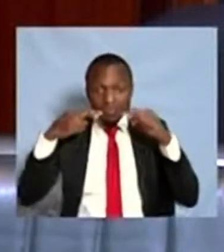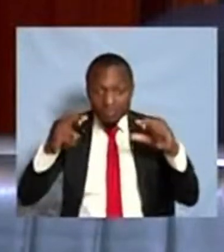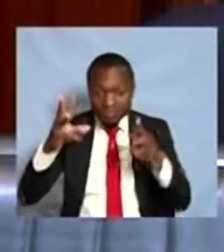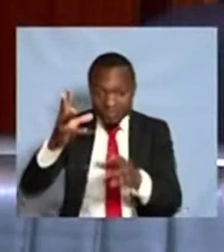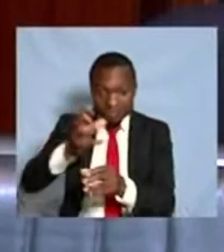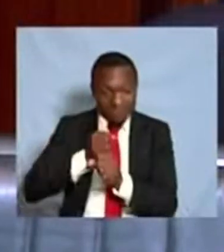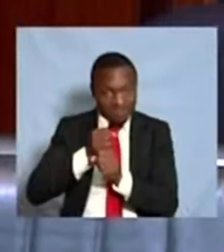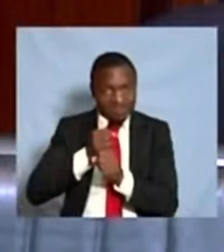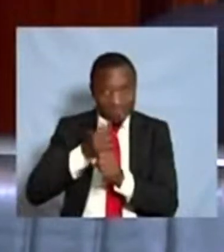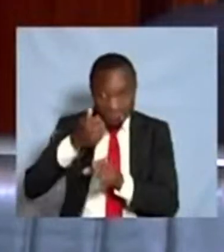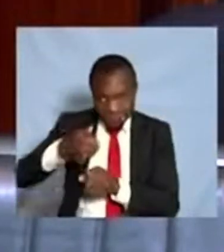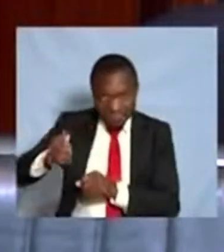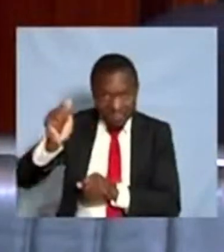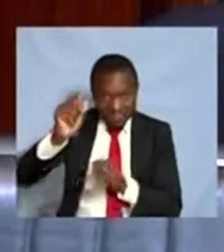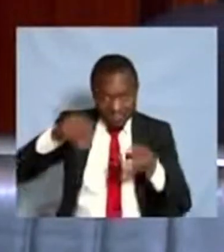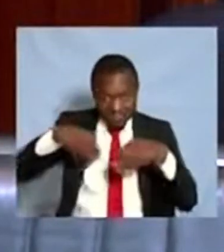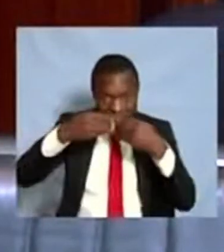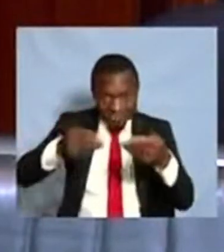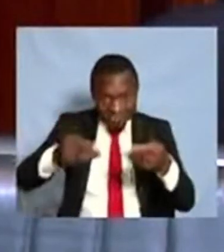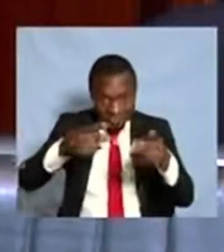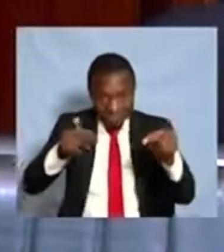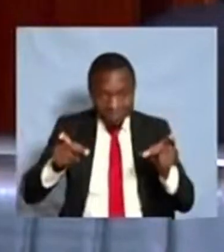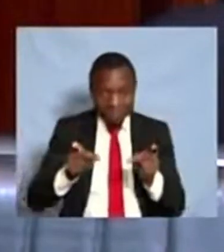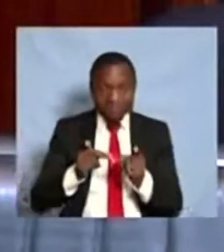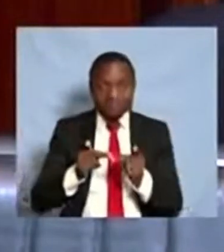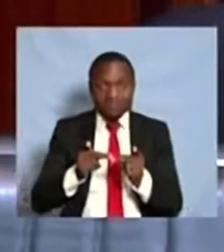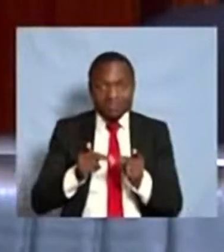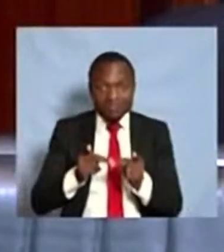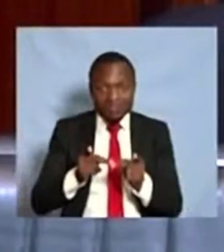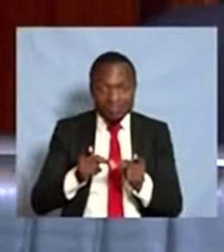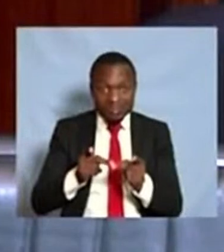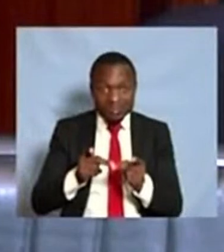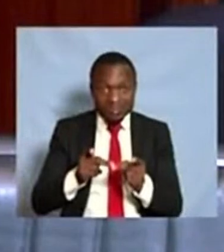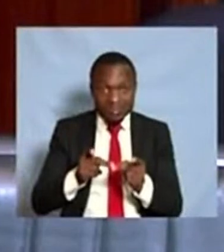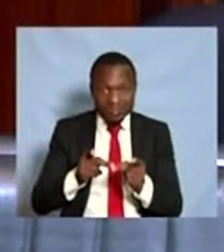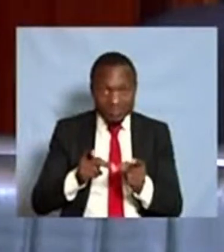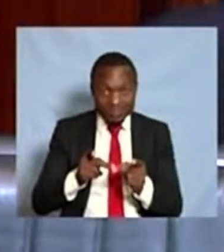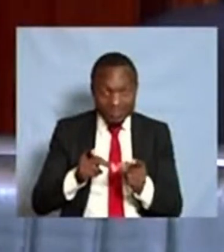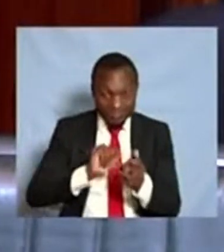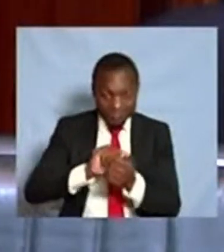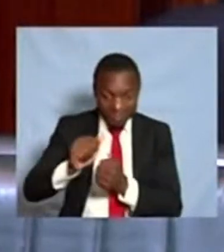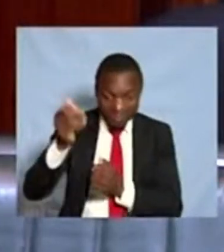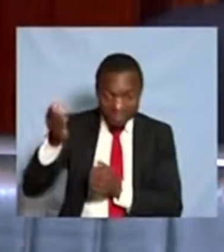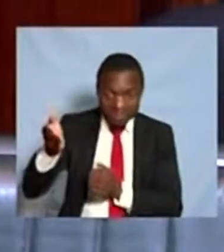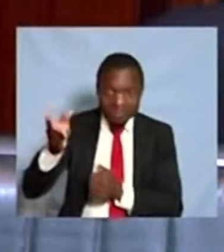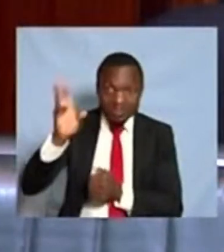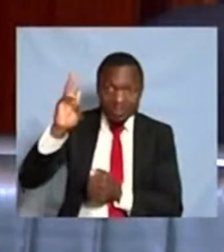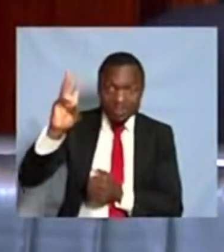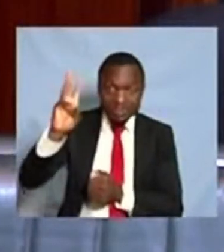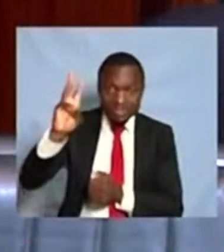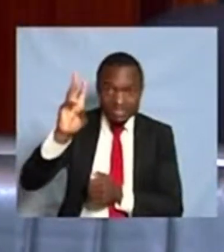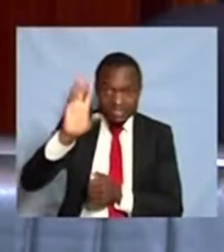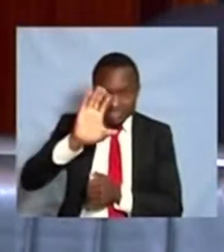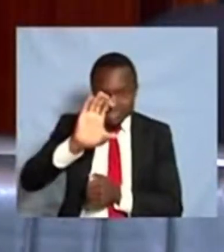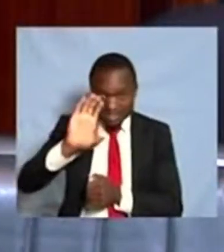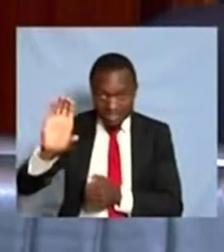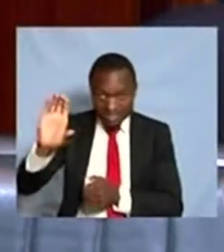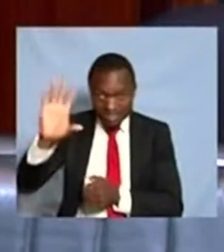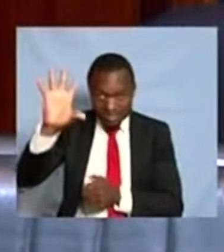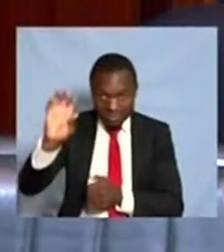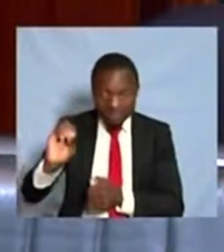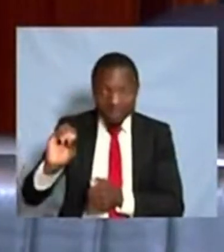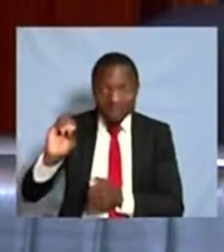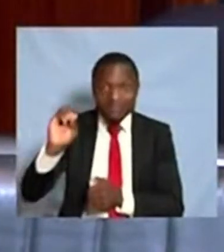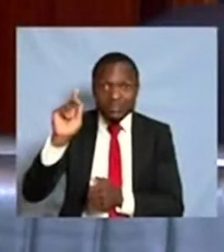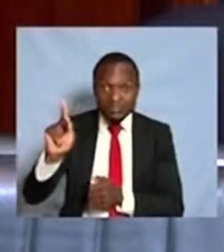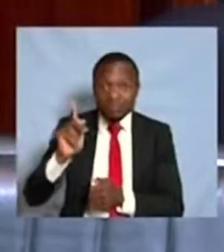acquired for him to be given a place in the following year that he passed, that costs about 650 kwacha. So that does